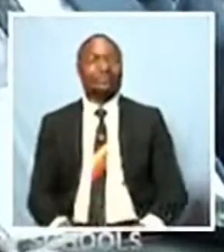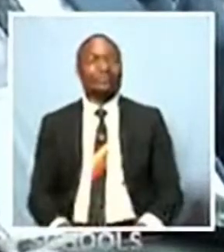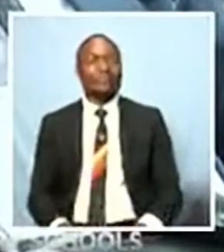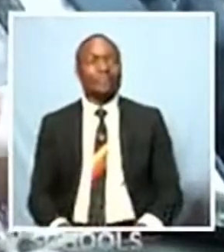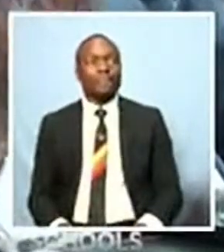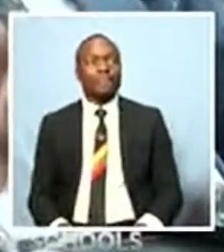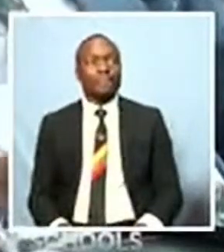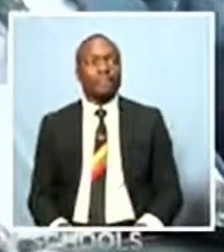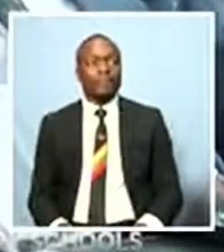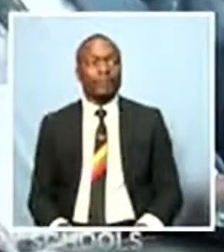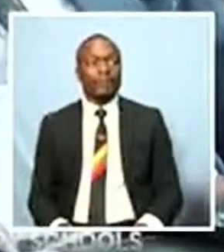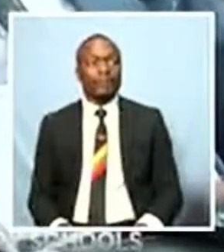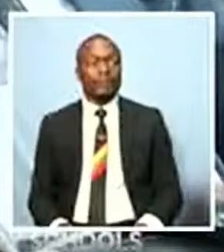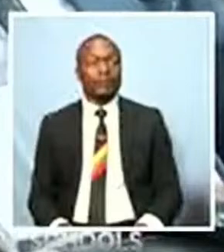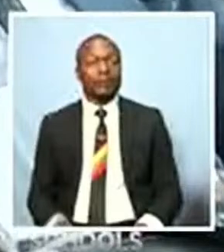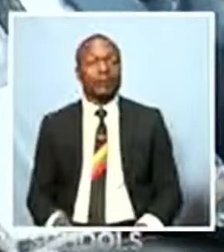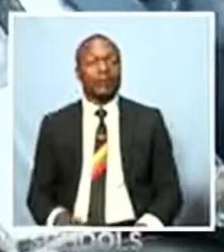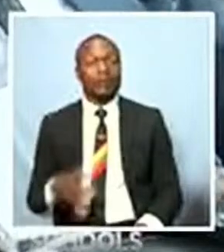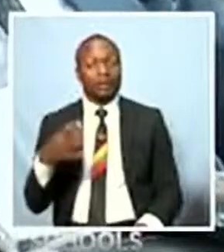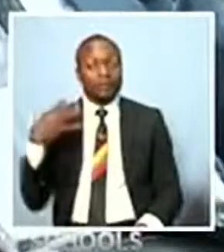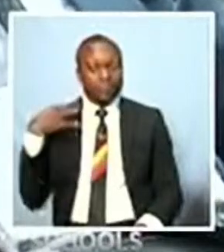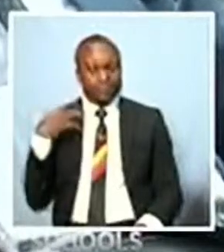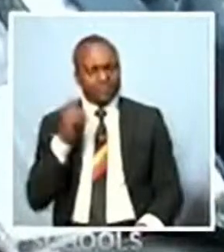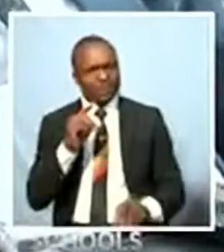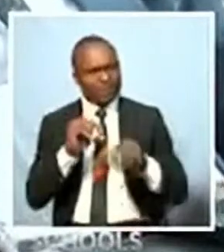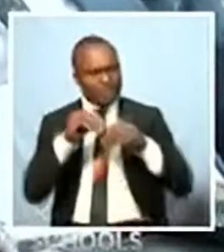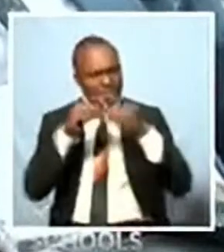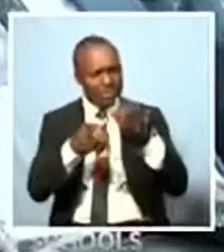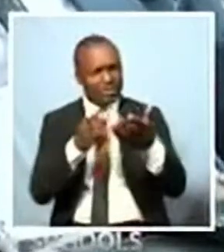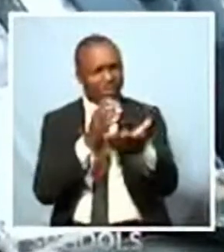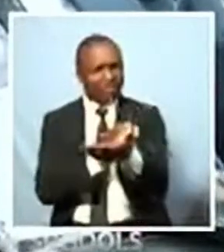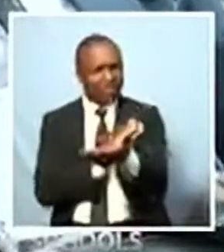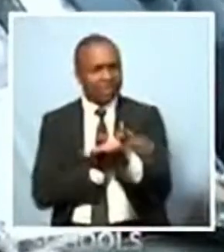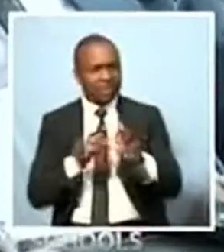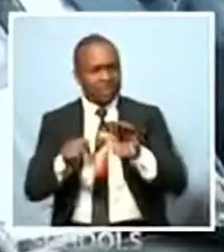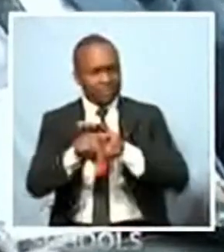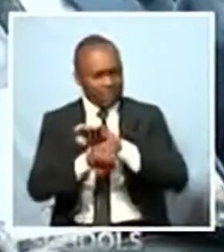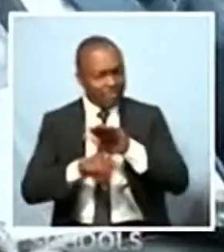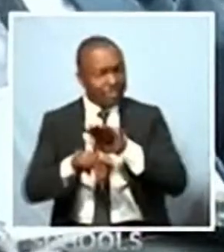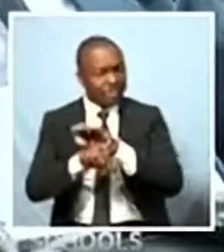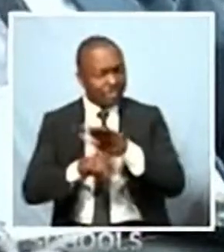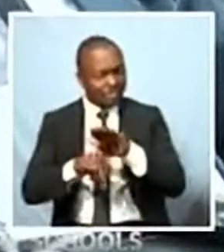I need to be reminded if are you offering any courses on primary